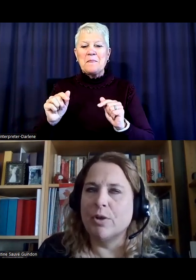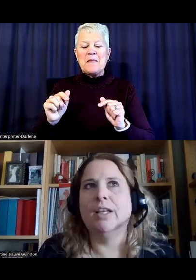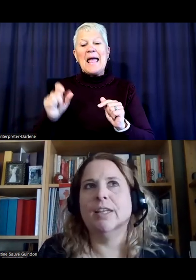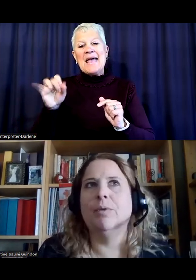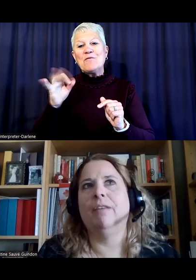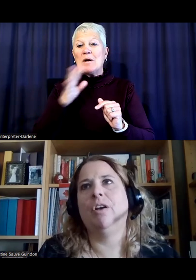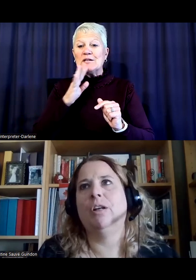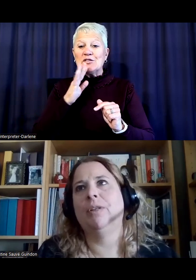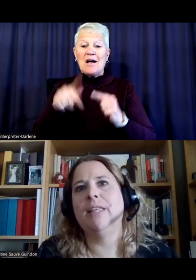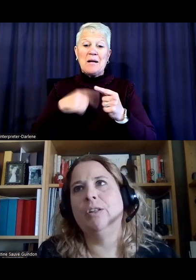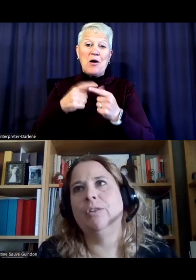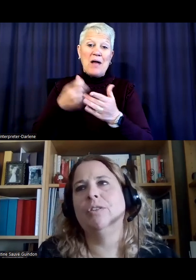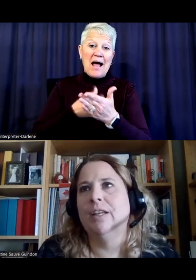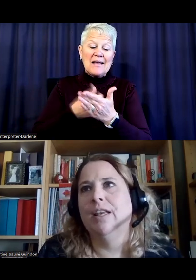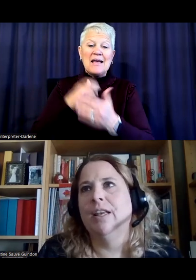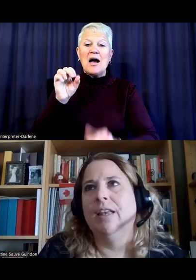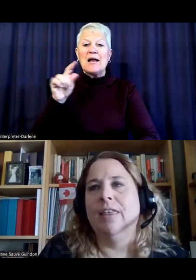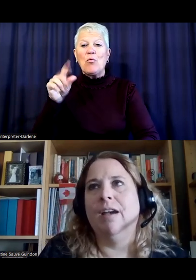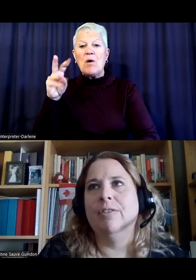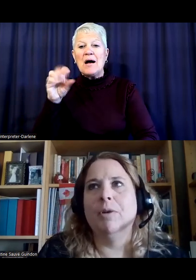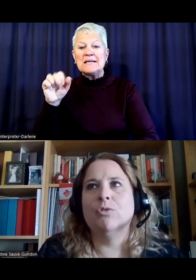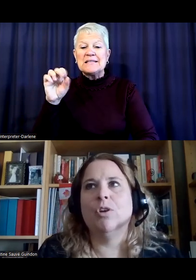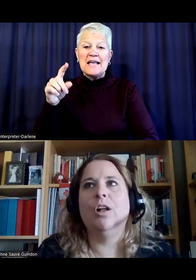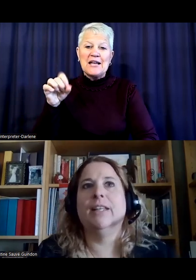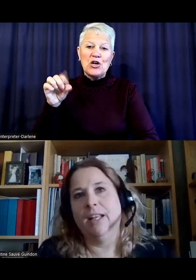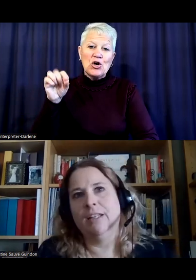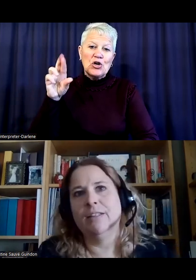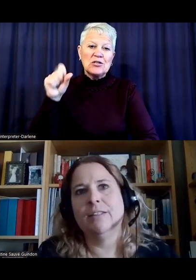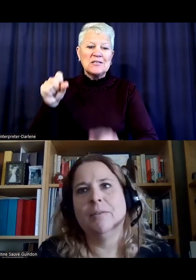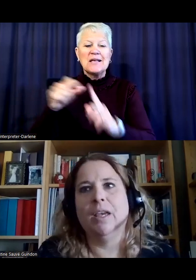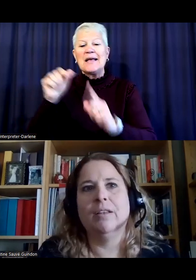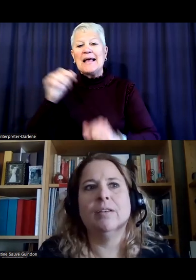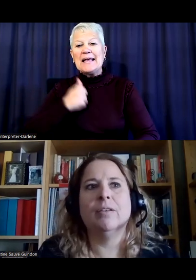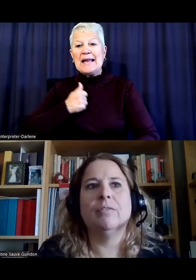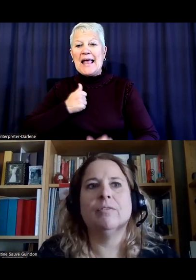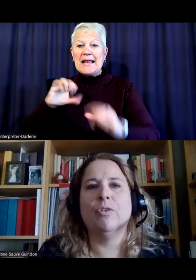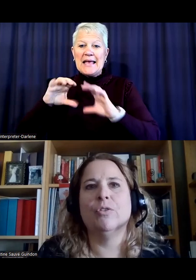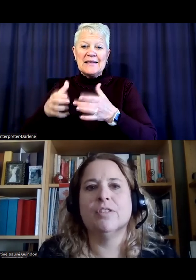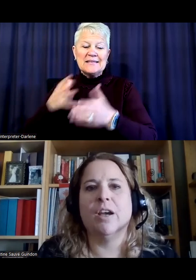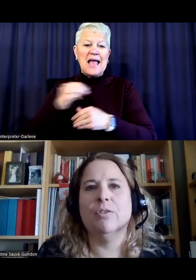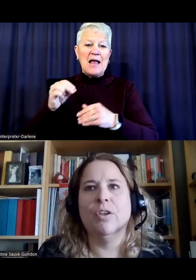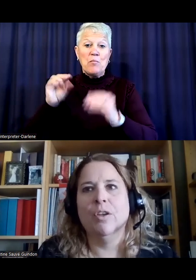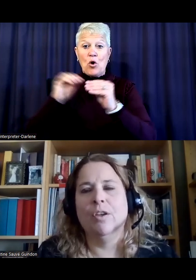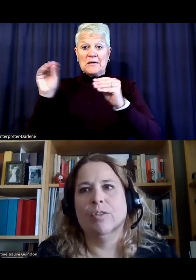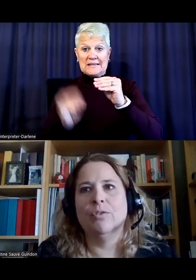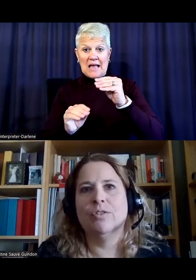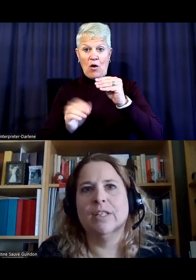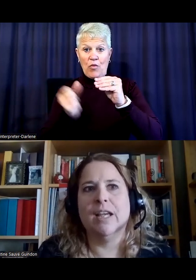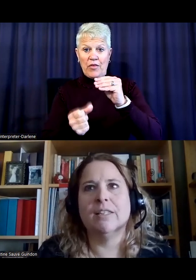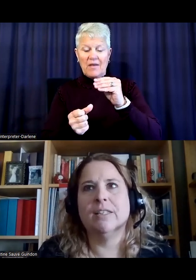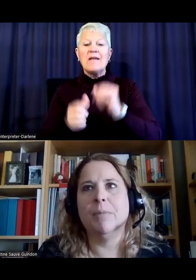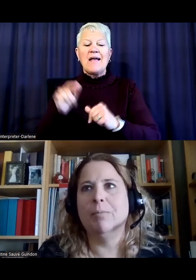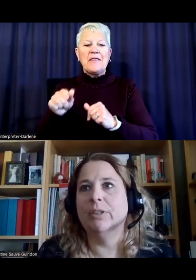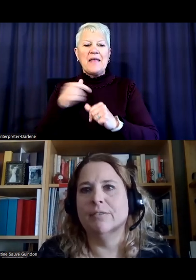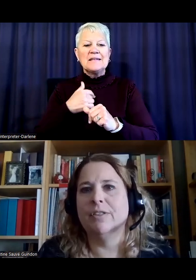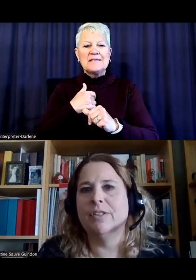talk hockey, we have the Ottawa Senators. They have the Montreal Canadiens. And further south, there's the